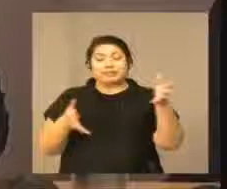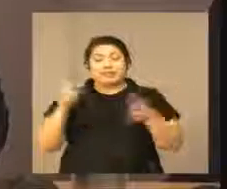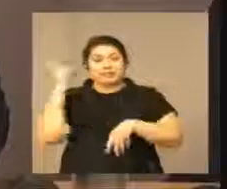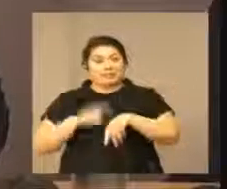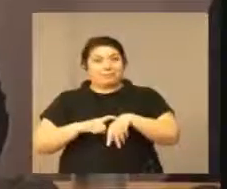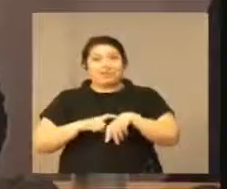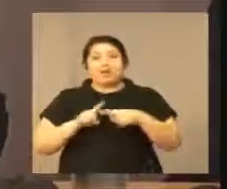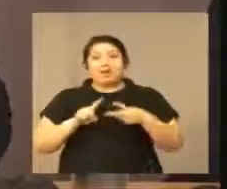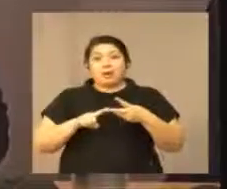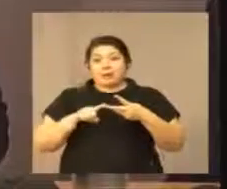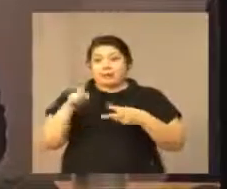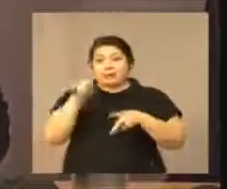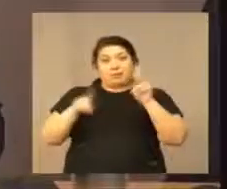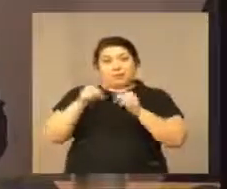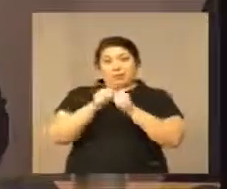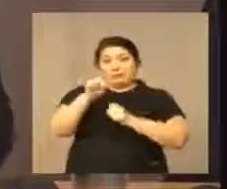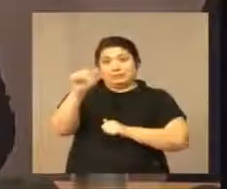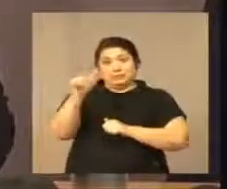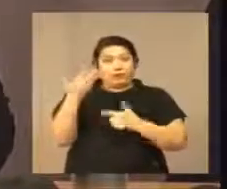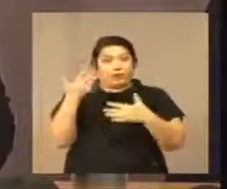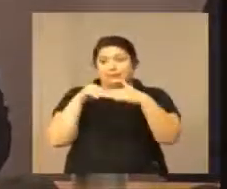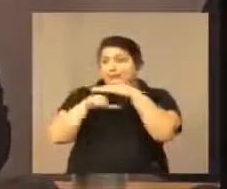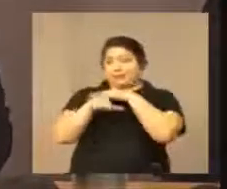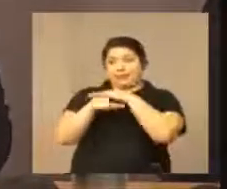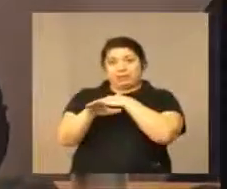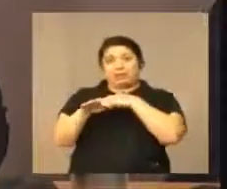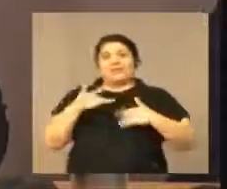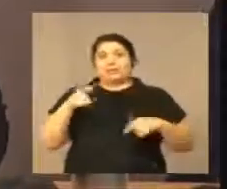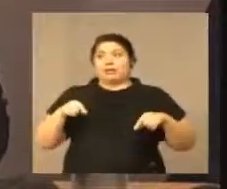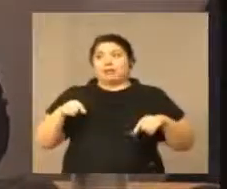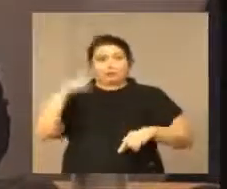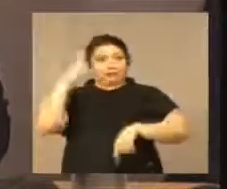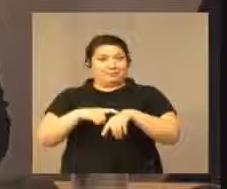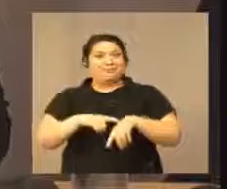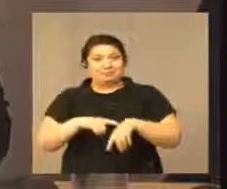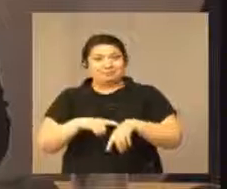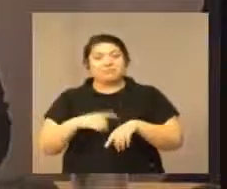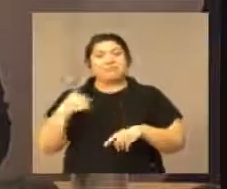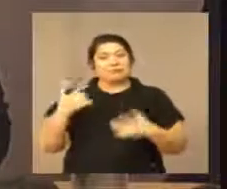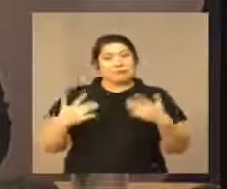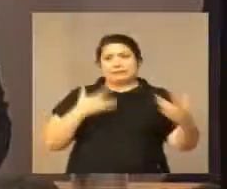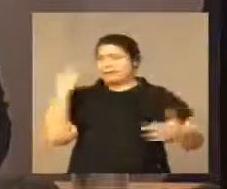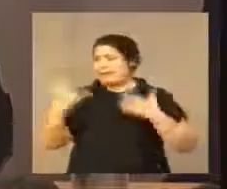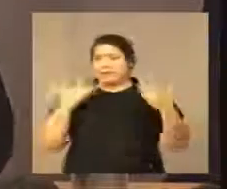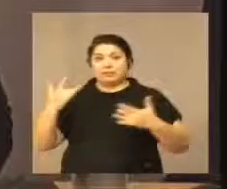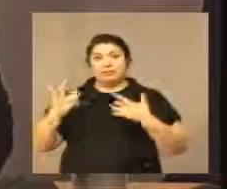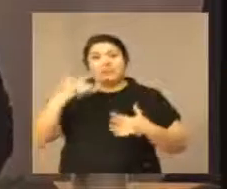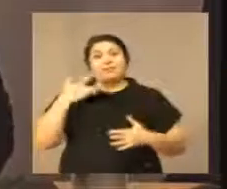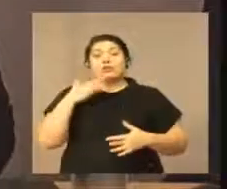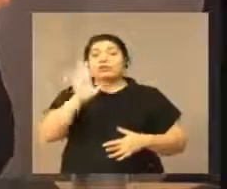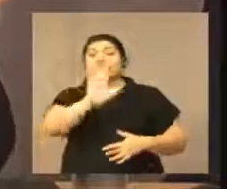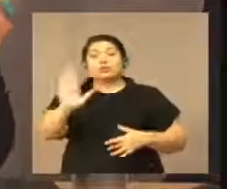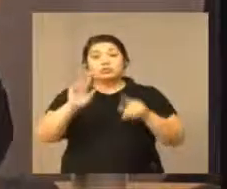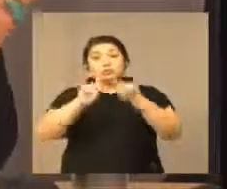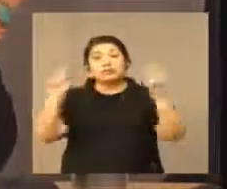the persons with disability accessibility. I think it's very exciting for us, you know, because I think on your screens